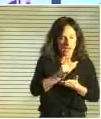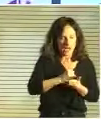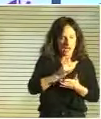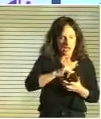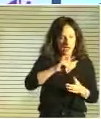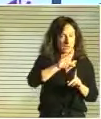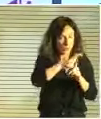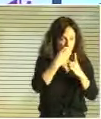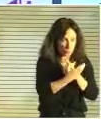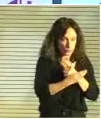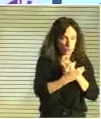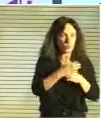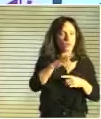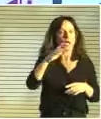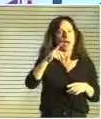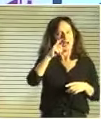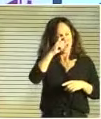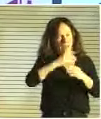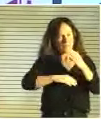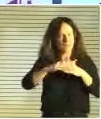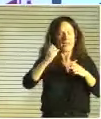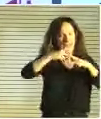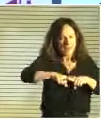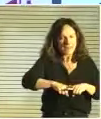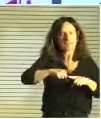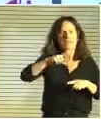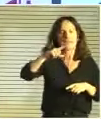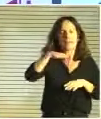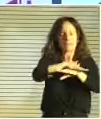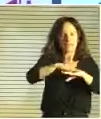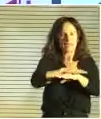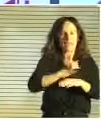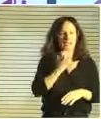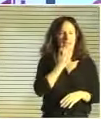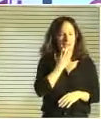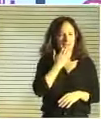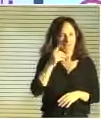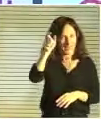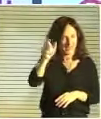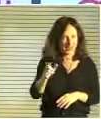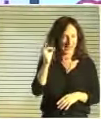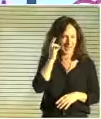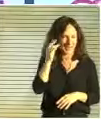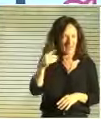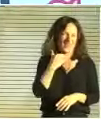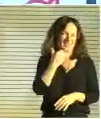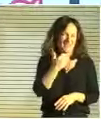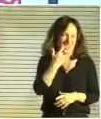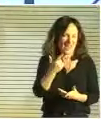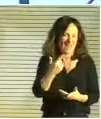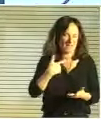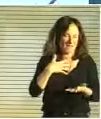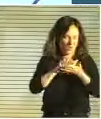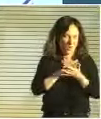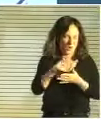said, okay, I will support your idea. I'm not really sure why the Germans should tell the Greek how to do it. Now we are in the country where this has